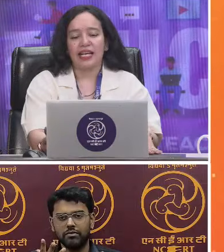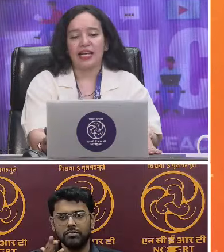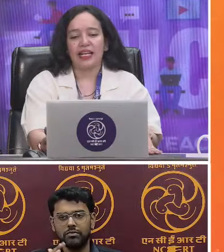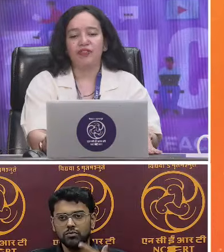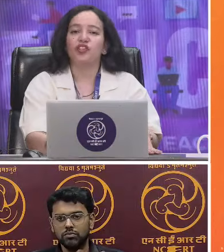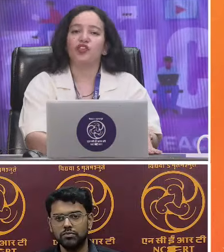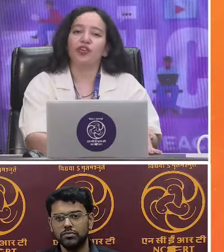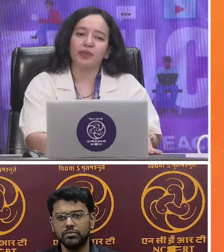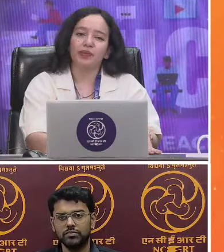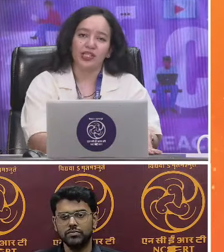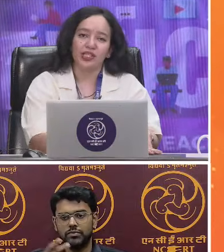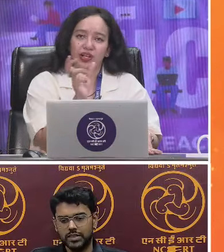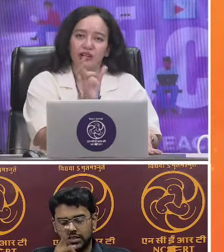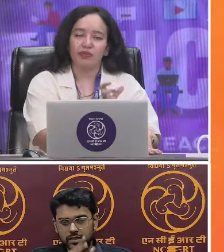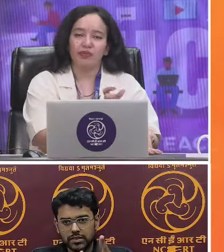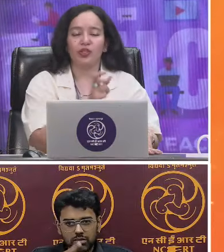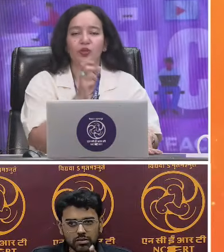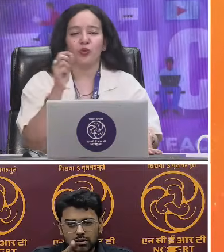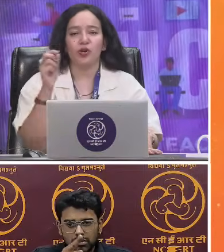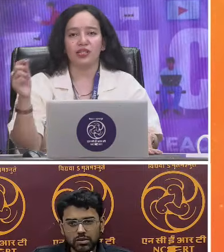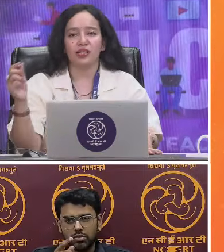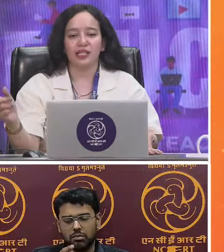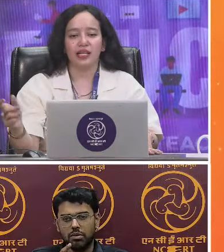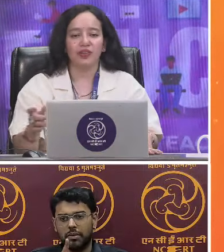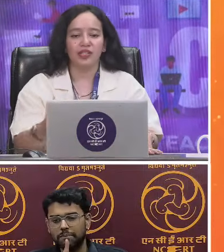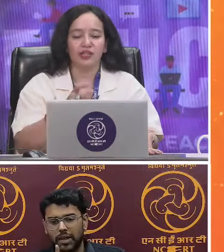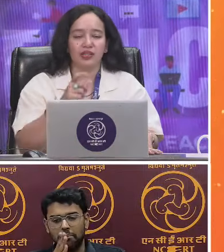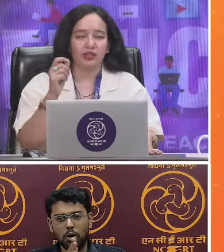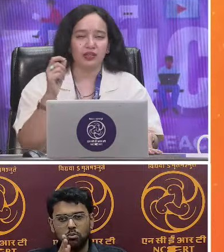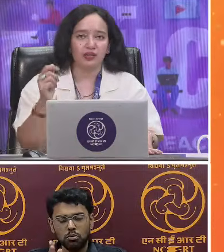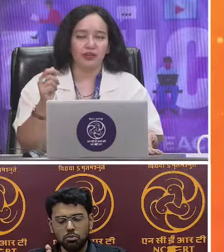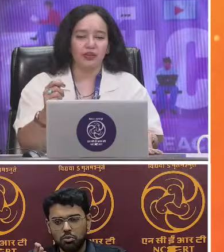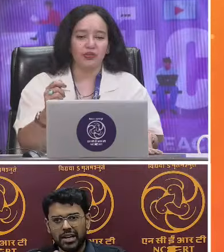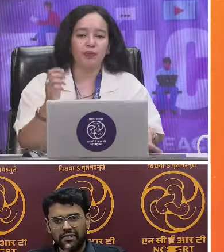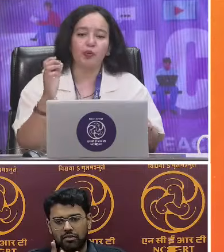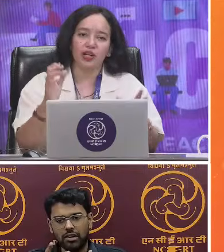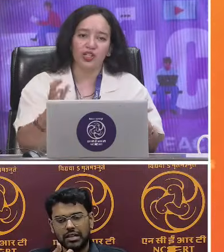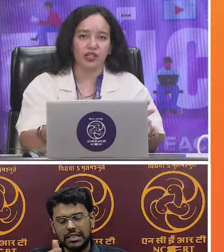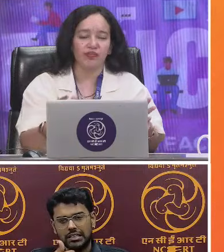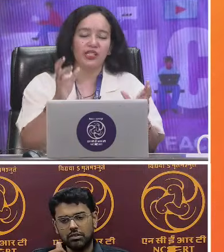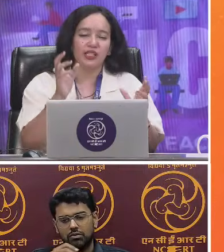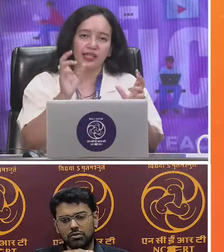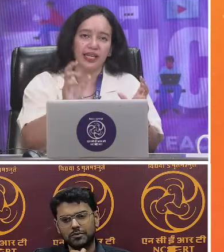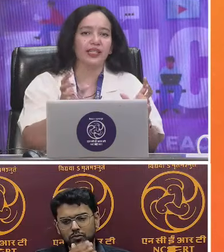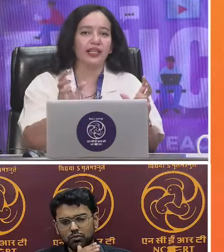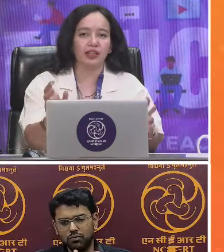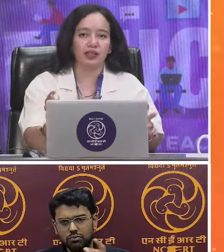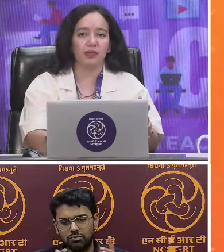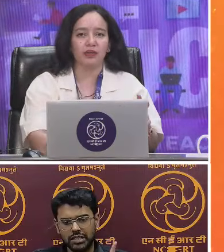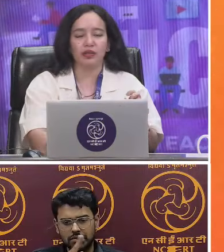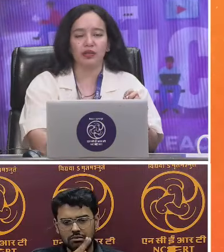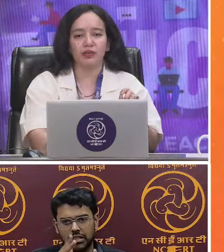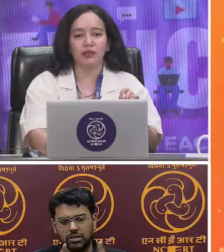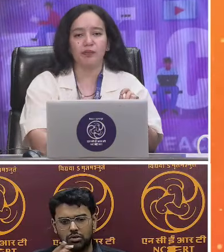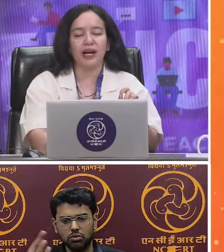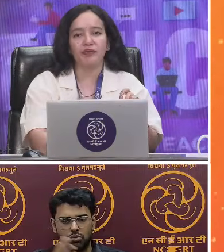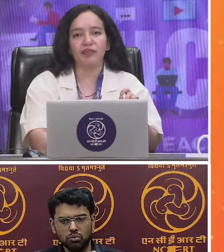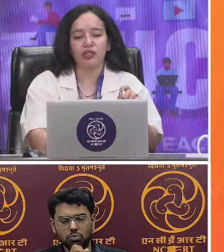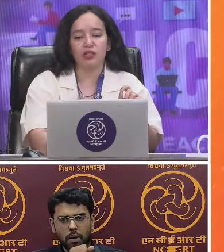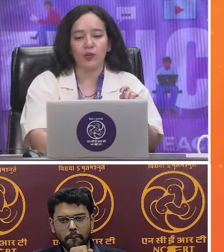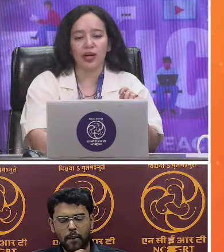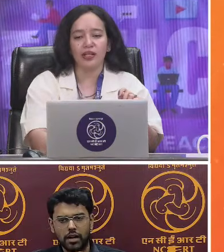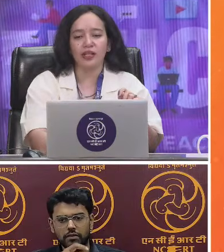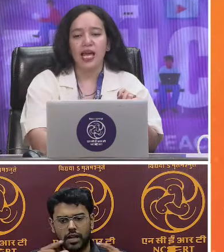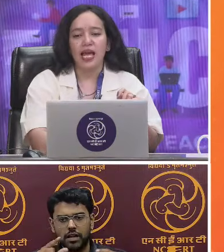and then we trim the extra pauses, and we just we polish it. We just select the part which